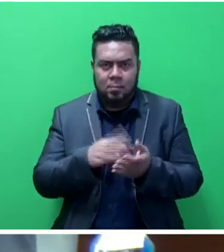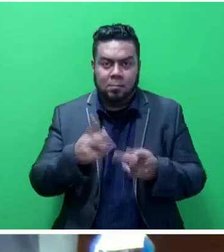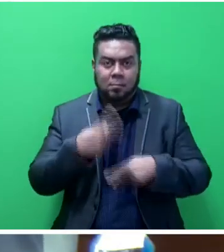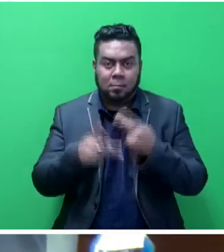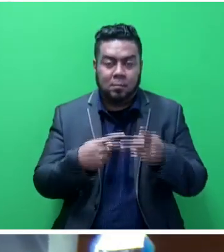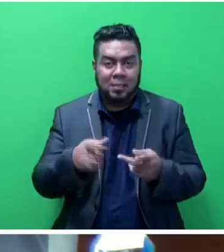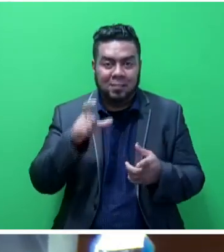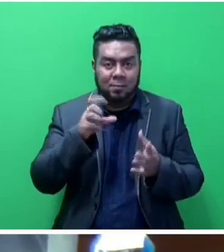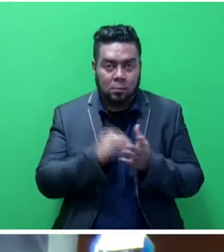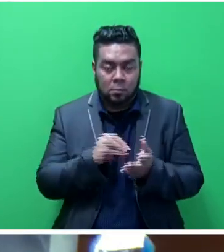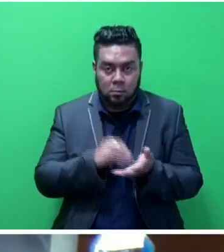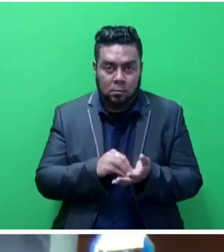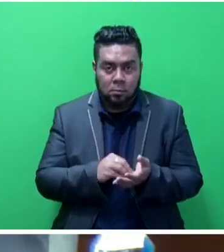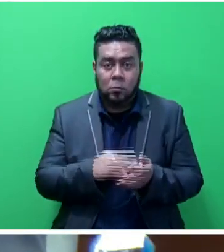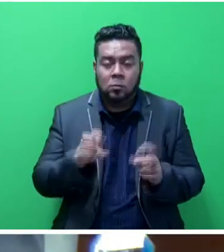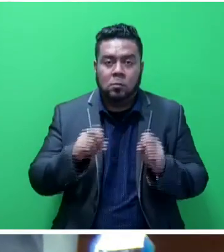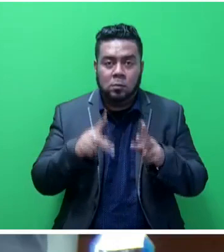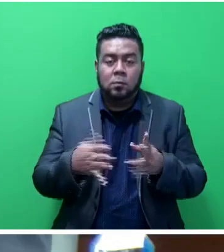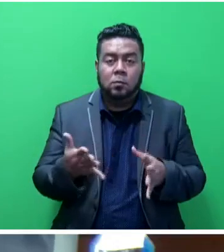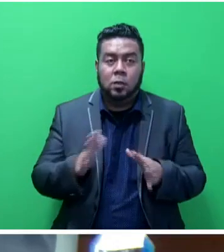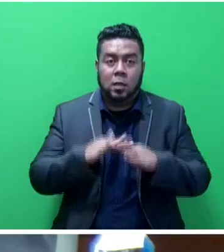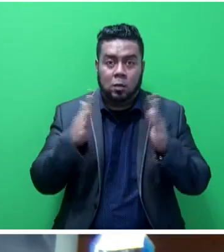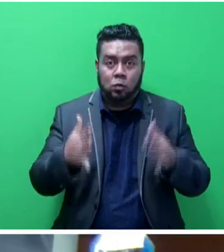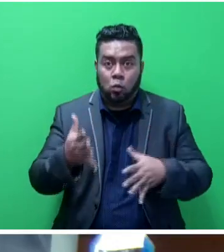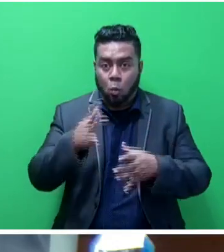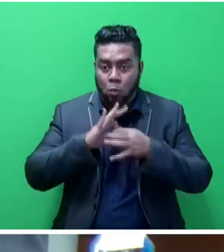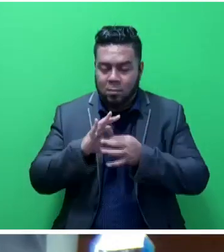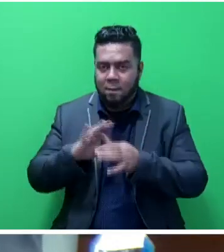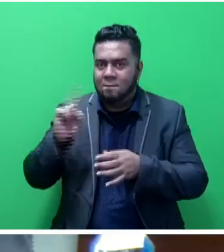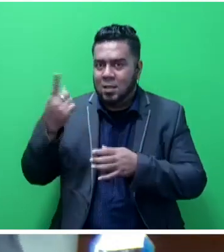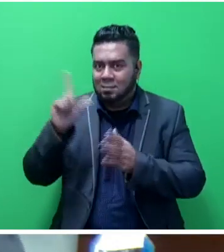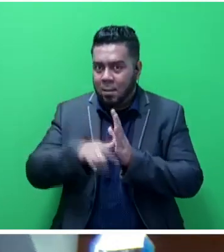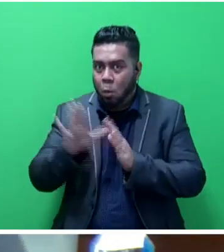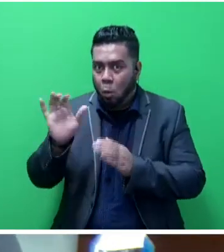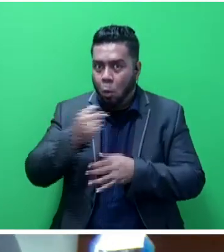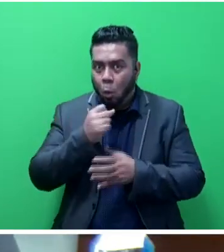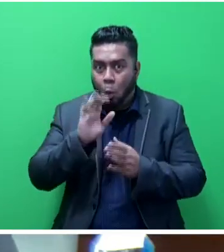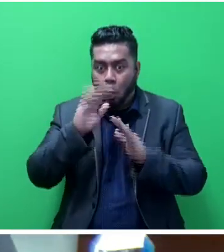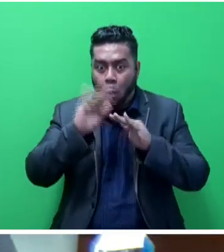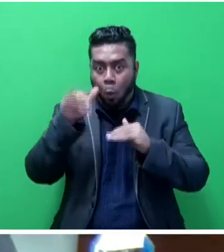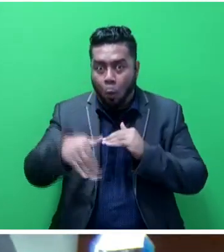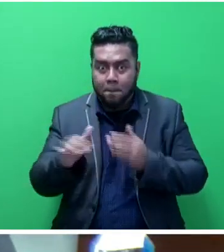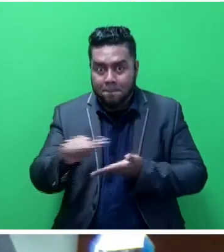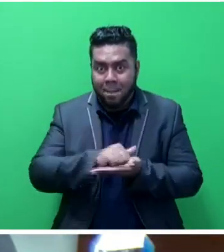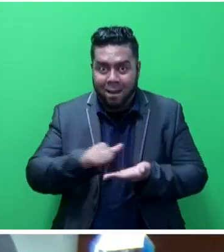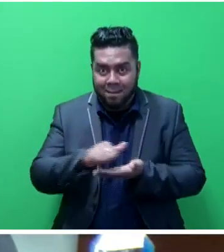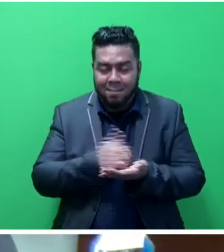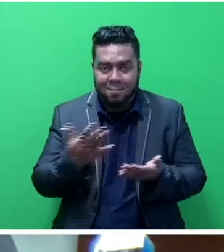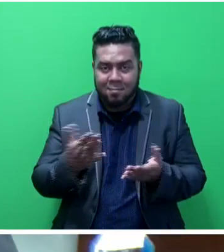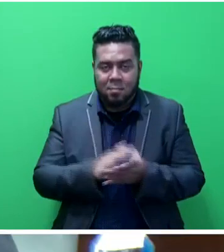of civil servants, opportunities for house ownership for first home buyers, leverage to affected households